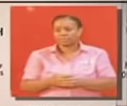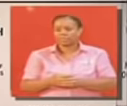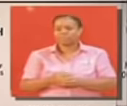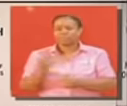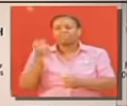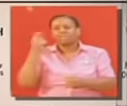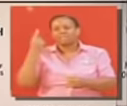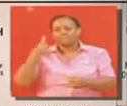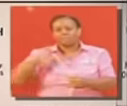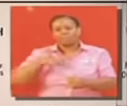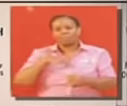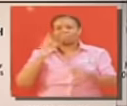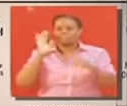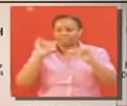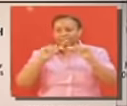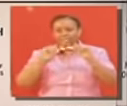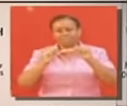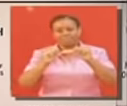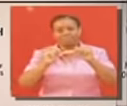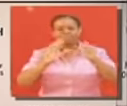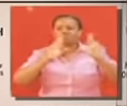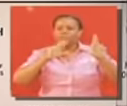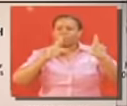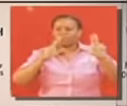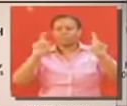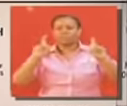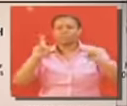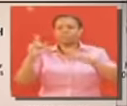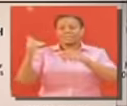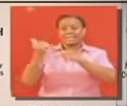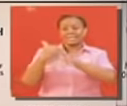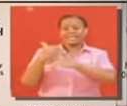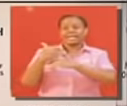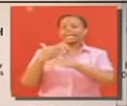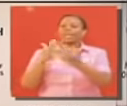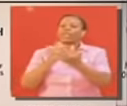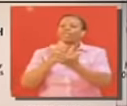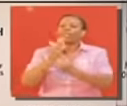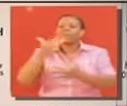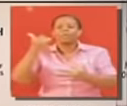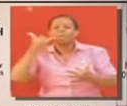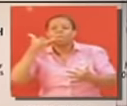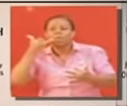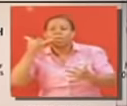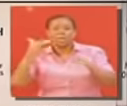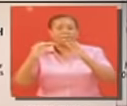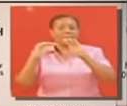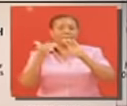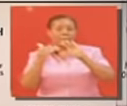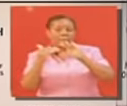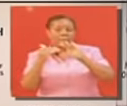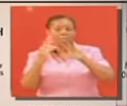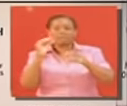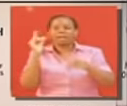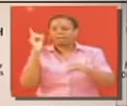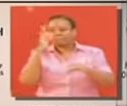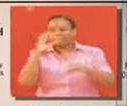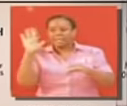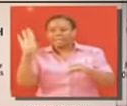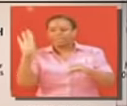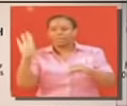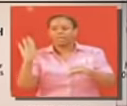public, have submitted to us via telephone, email, and social media messaging. Our first